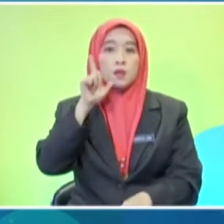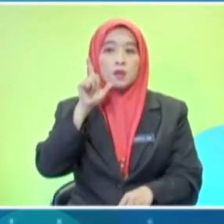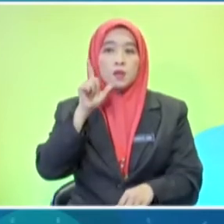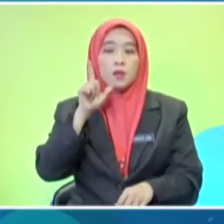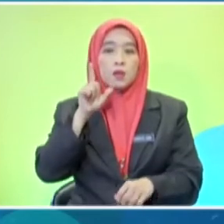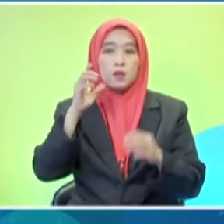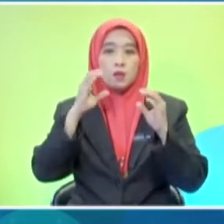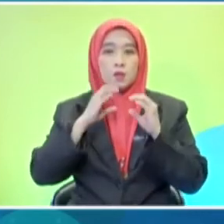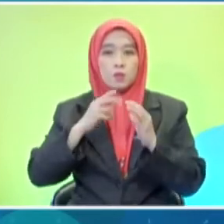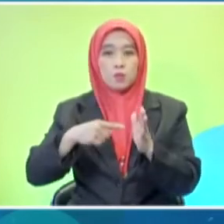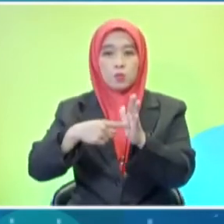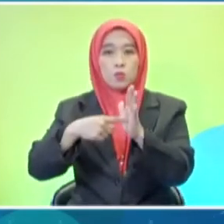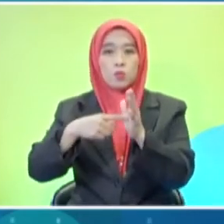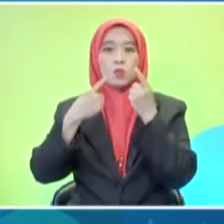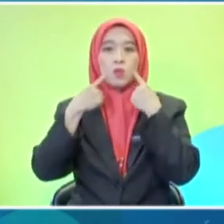your answer?